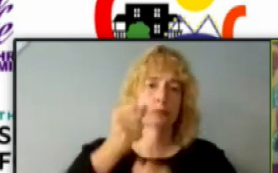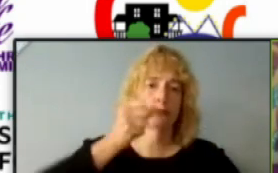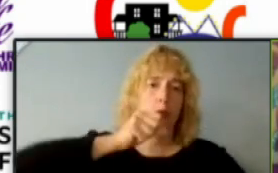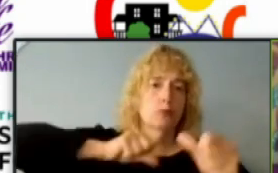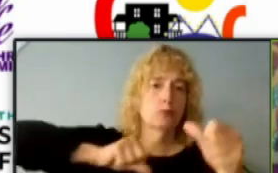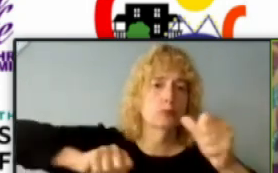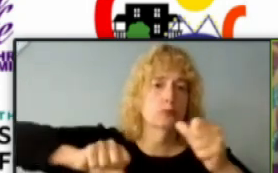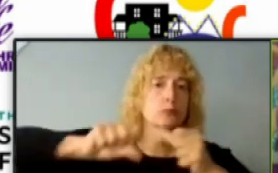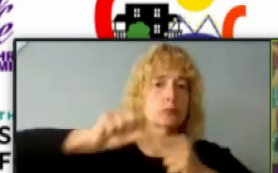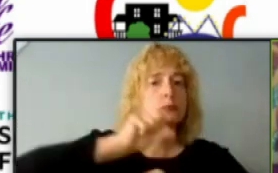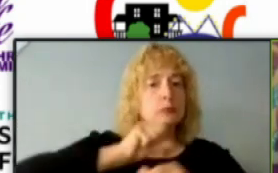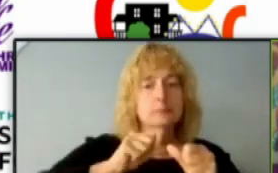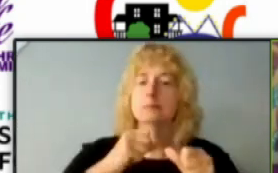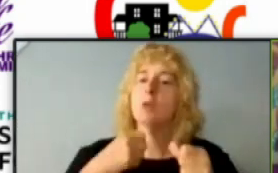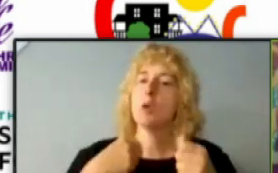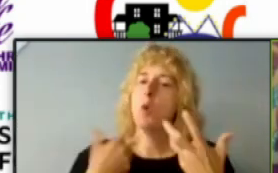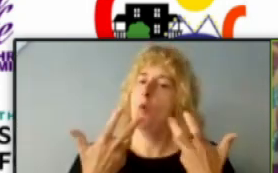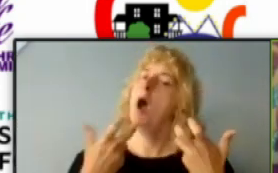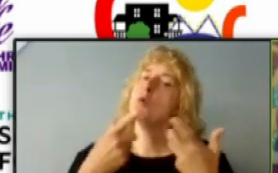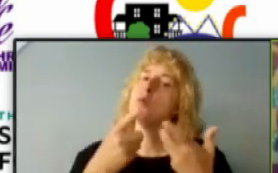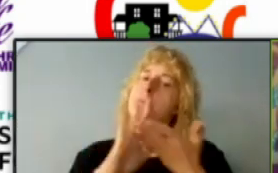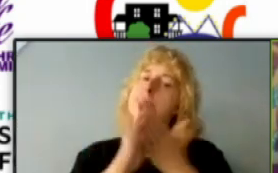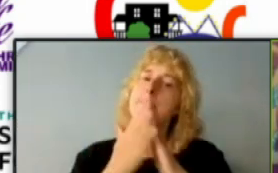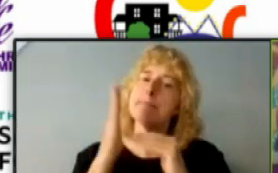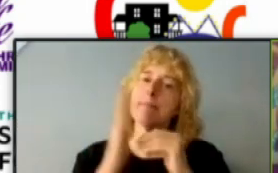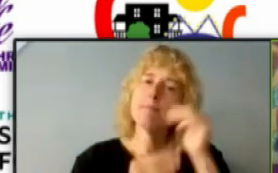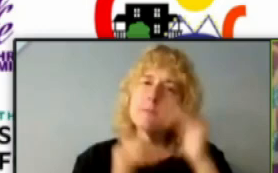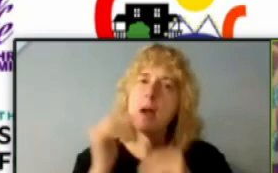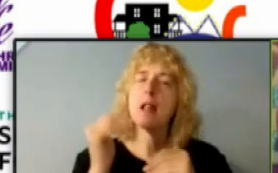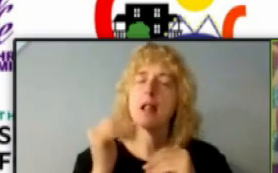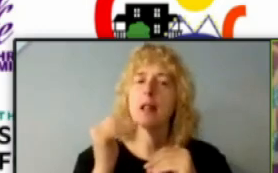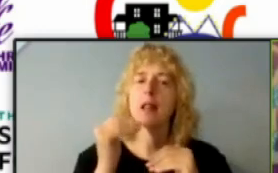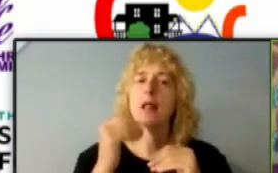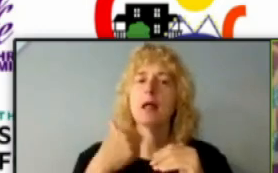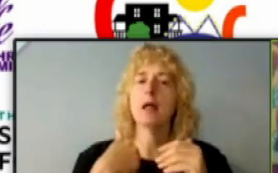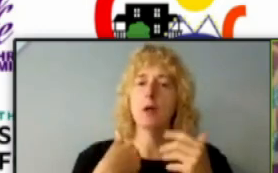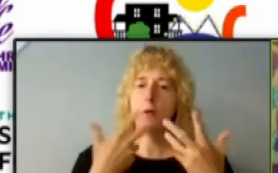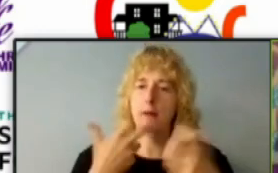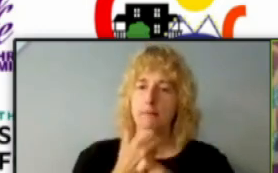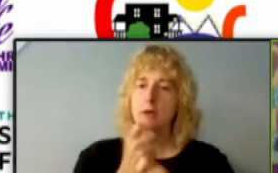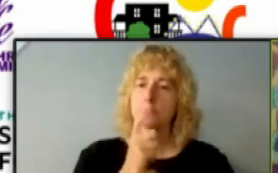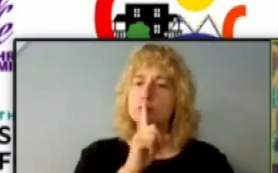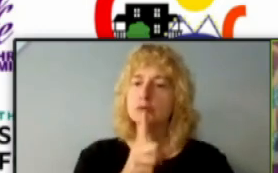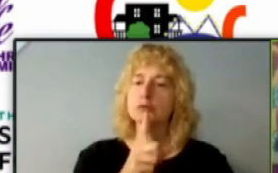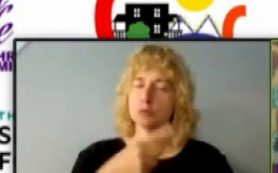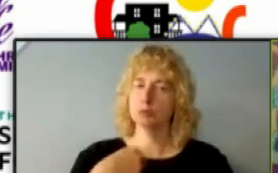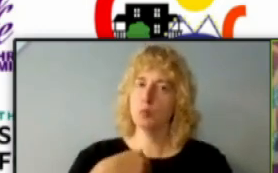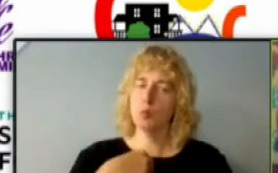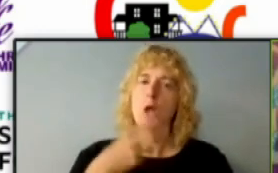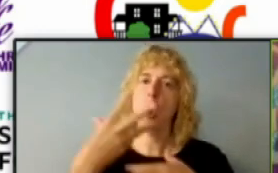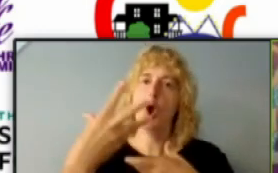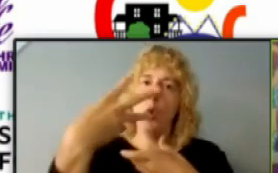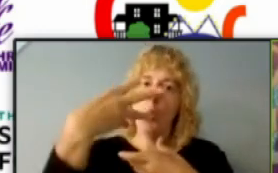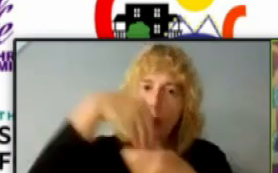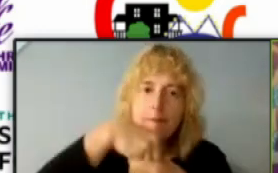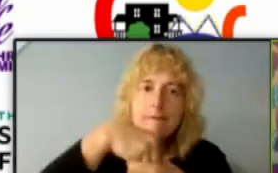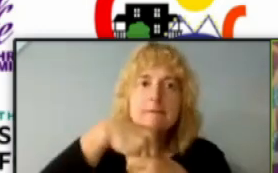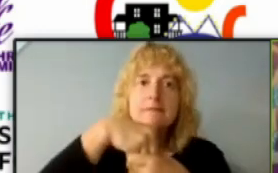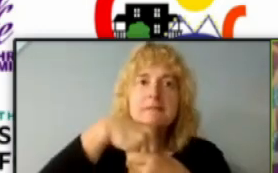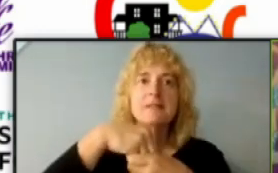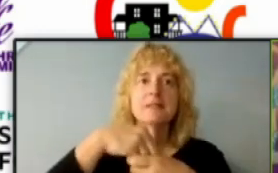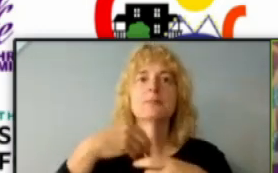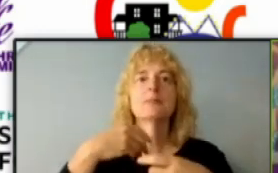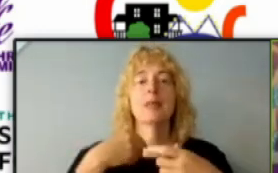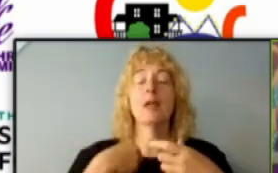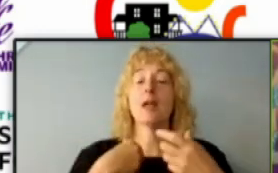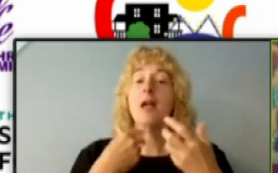comfortable. And I want to make sure that, as we always do, that we are inclusive. So in that sense of inclusion, I'm